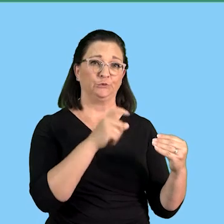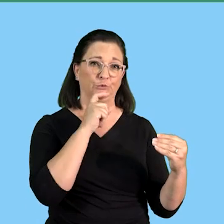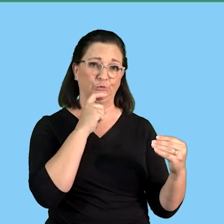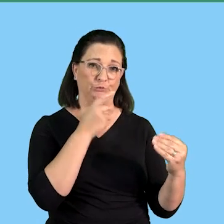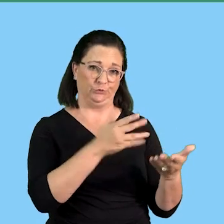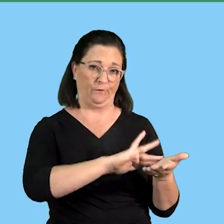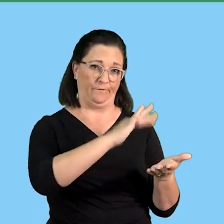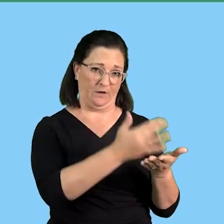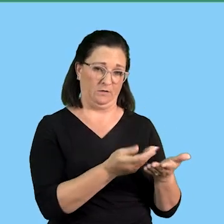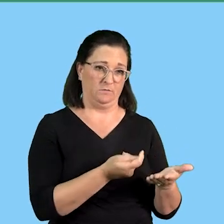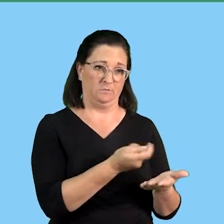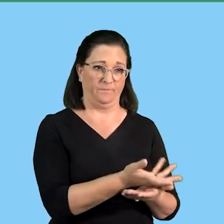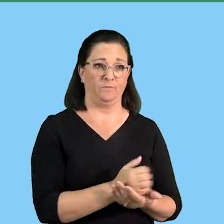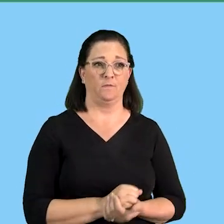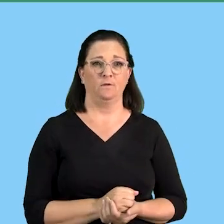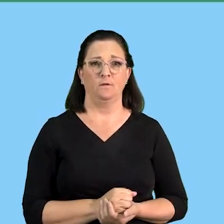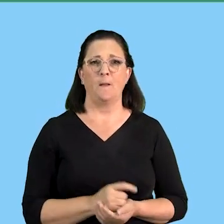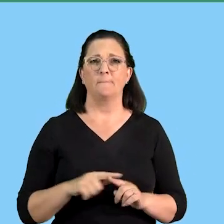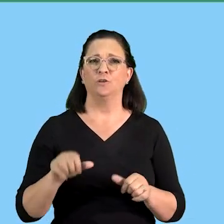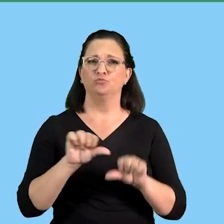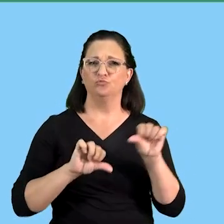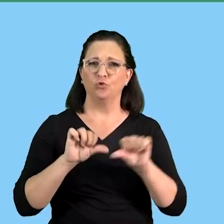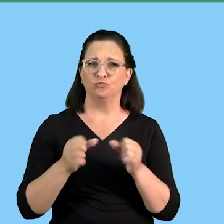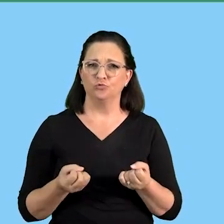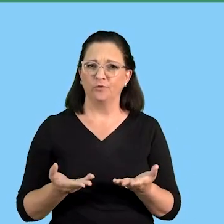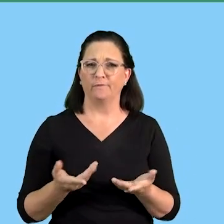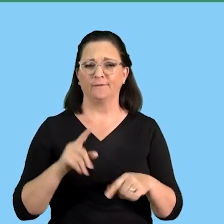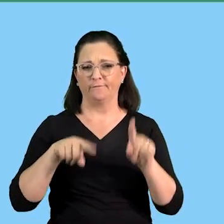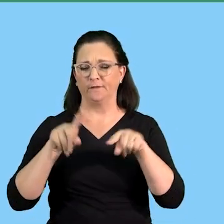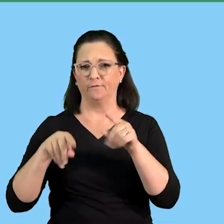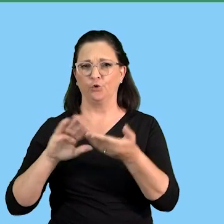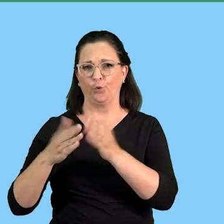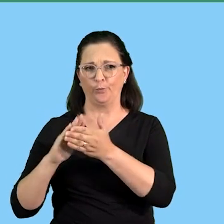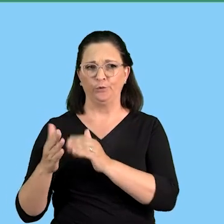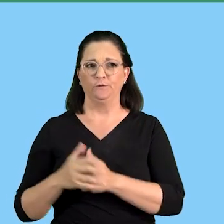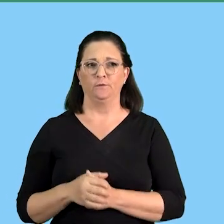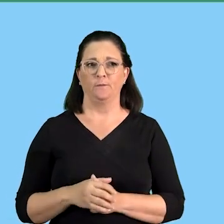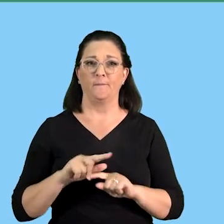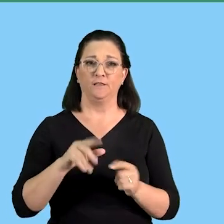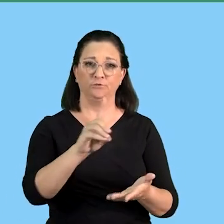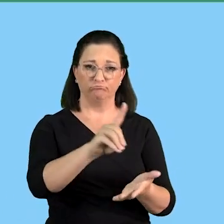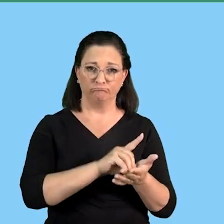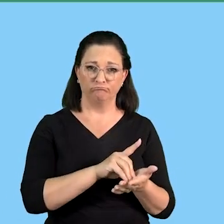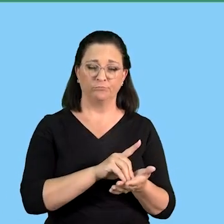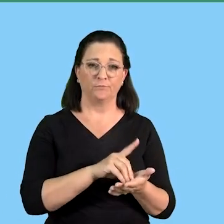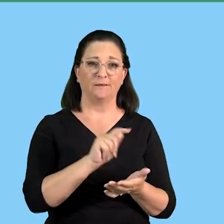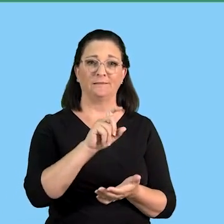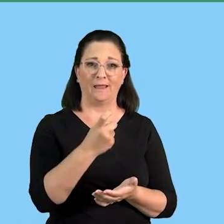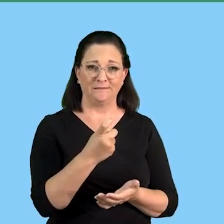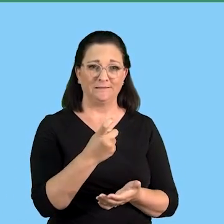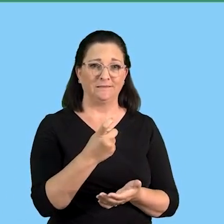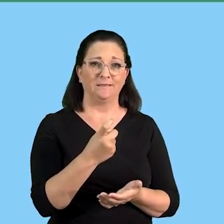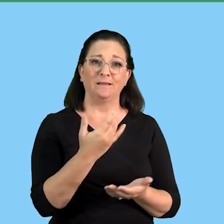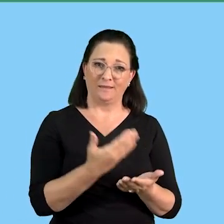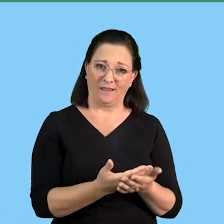organization. And then they provide social services to various communities. And then donors receive tax deduction, which